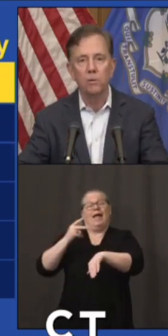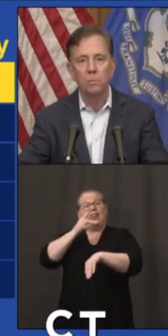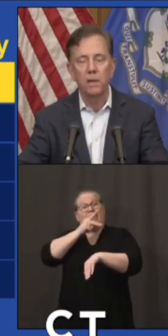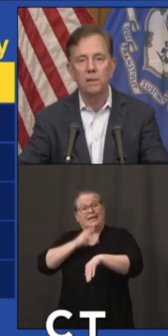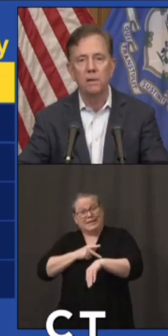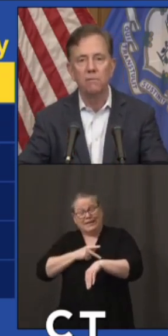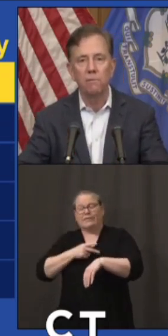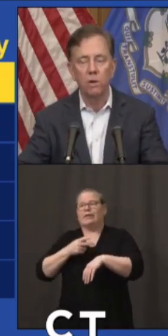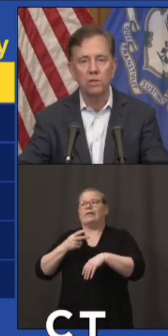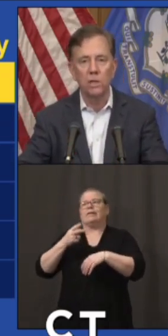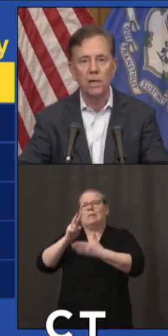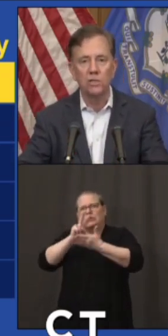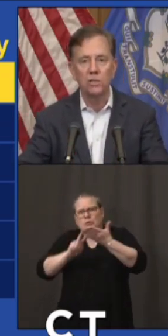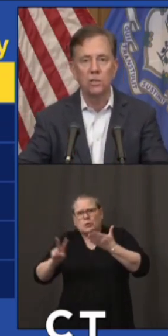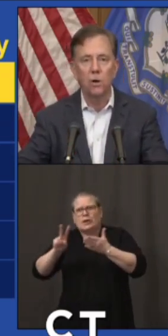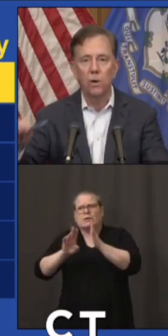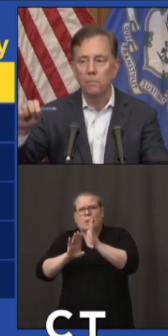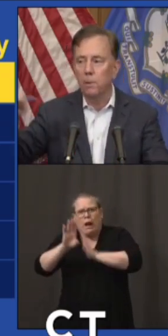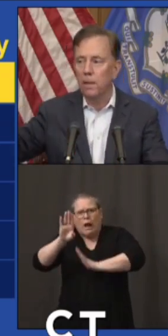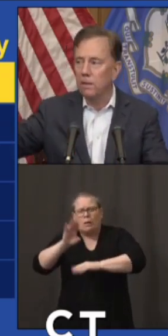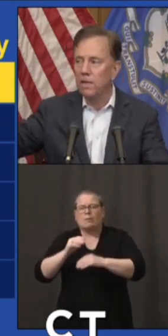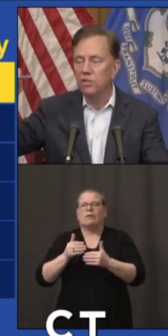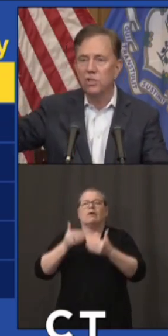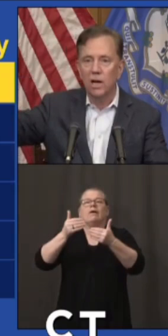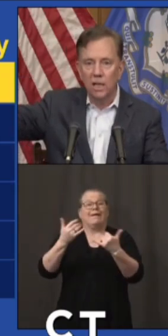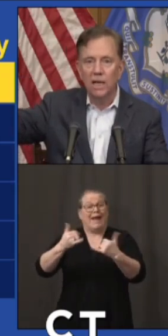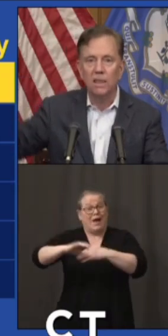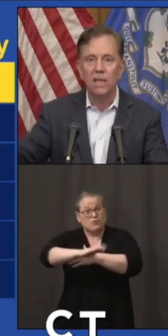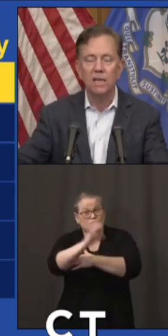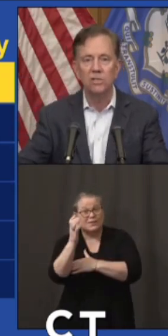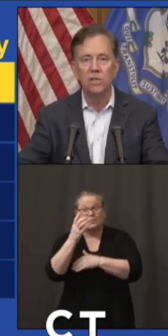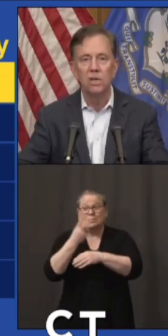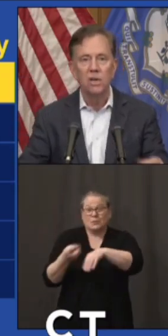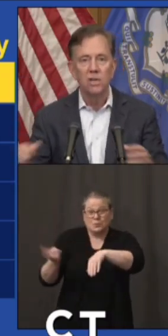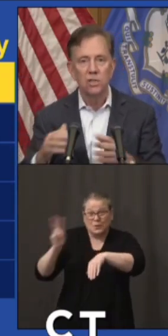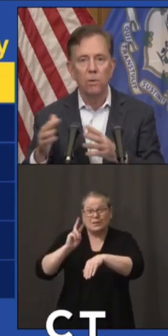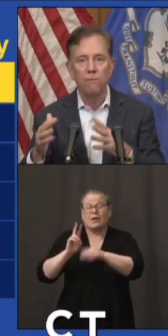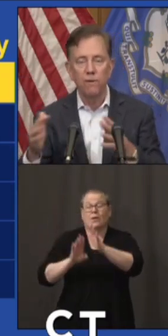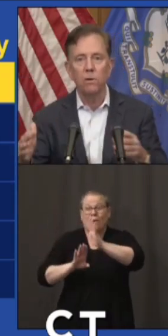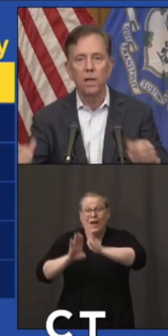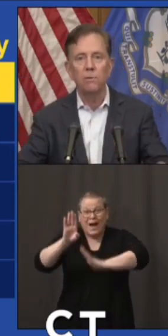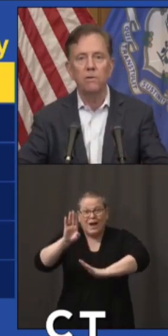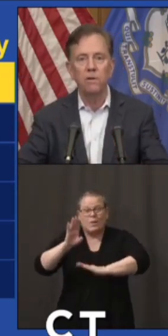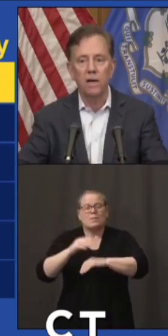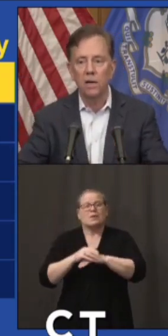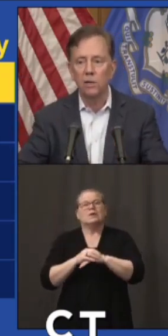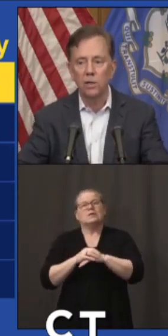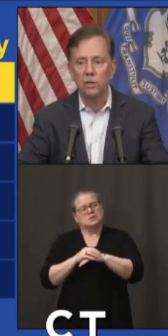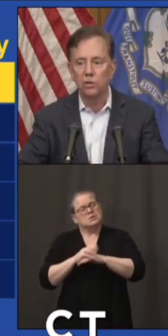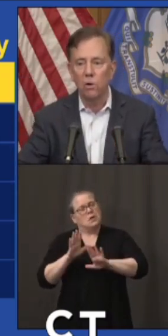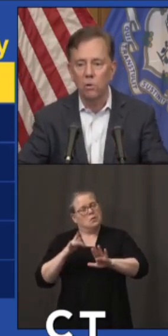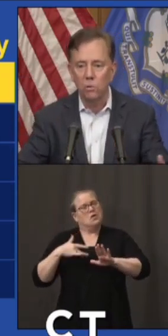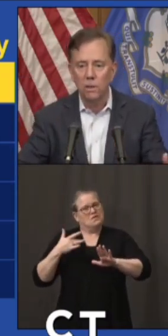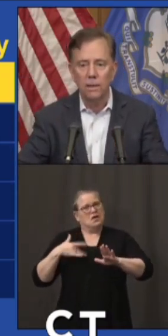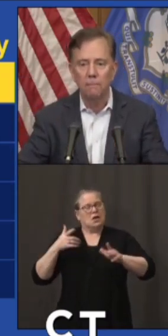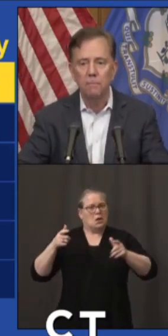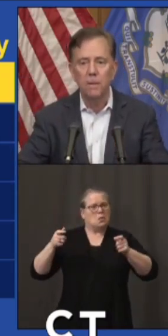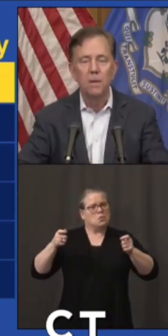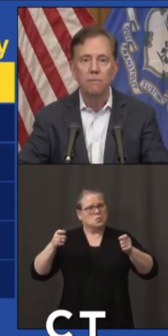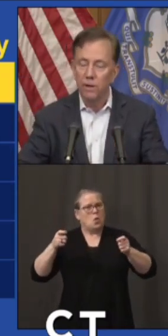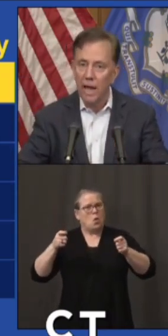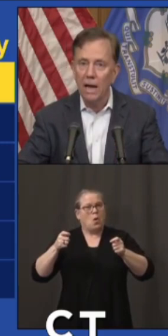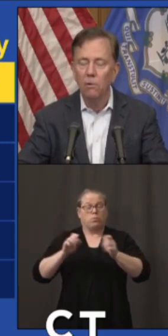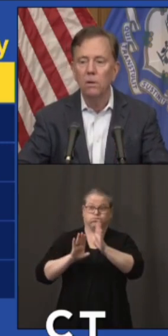up a little bit. Fortunately, it's going up like this, not like this. So we feel like we've got it under